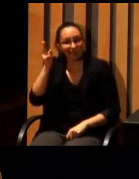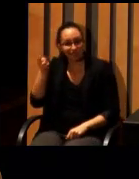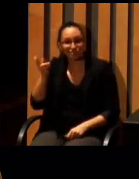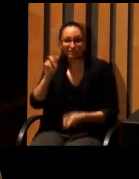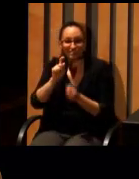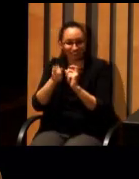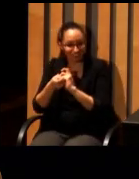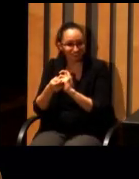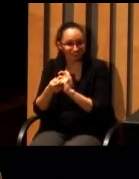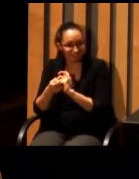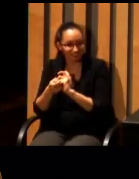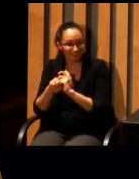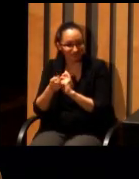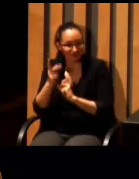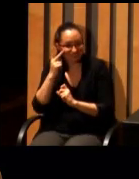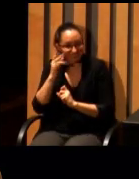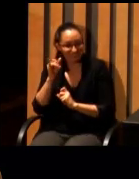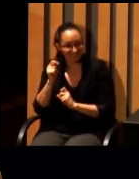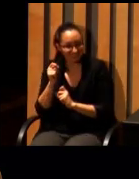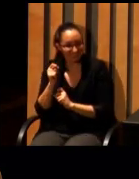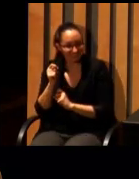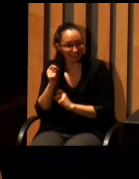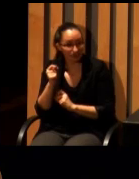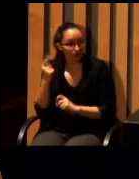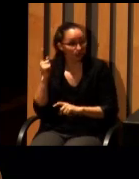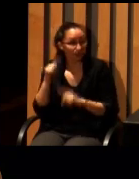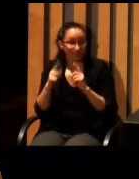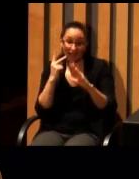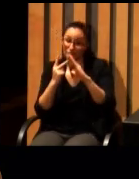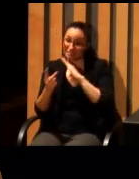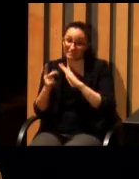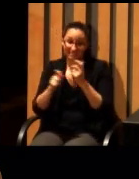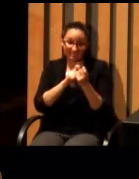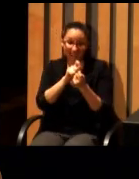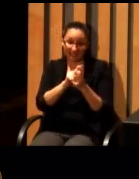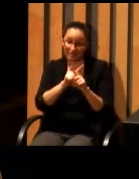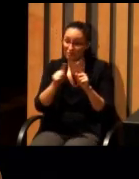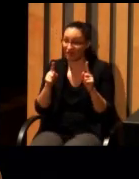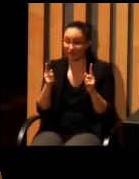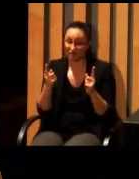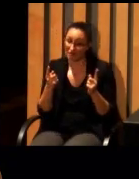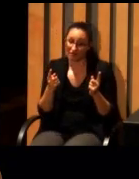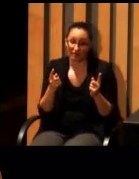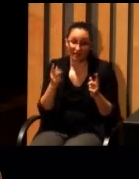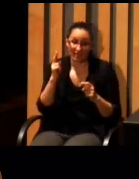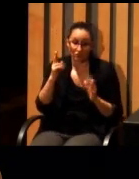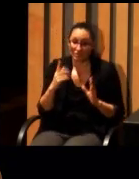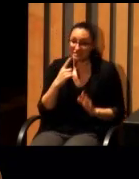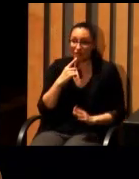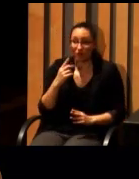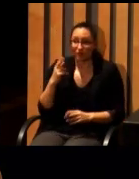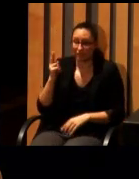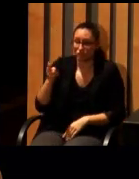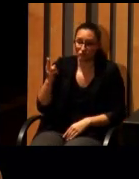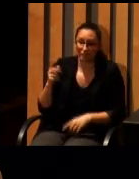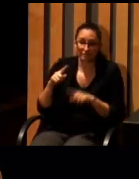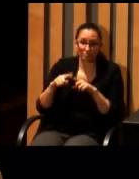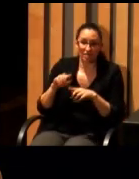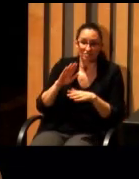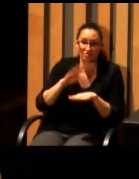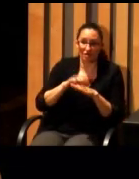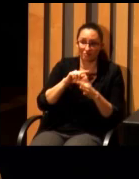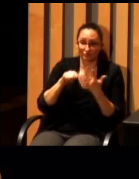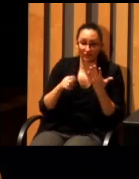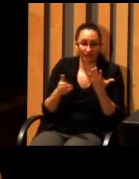many instances because of stuff that we can't predict. Right, it's contingent. This is what historians say all that. History is contingent, and guess what? The future